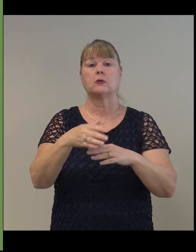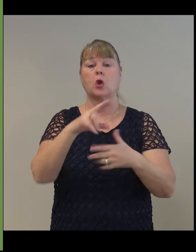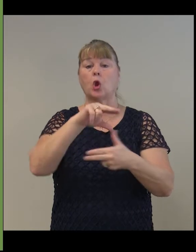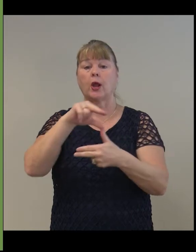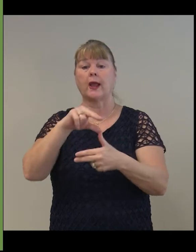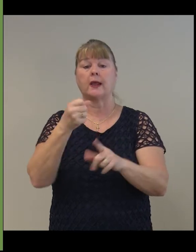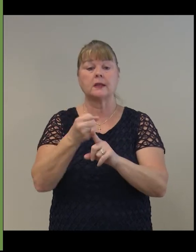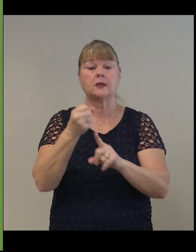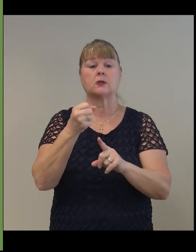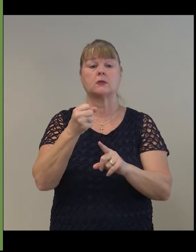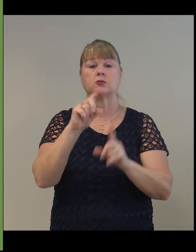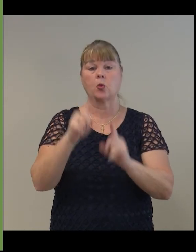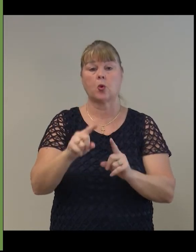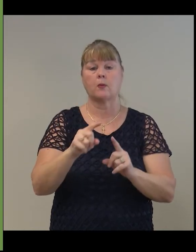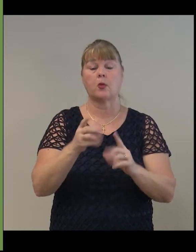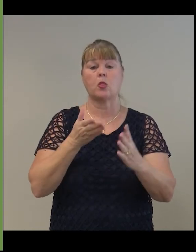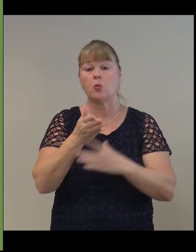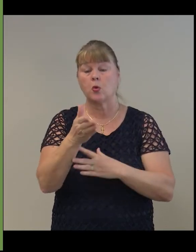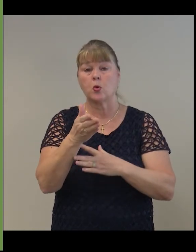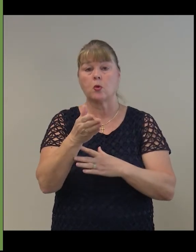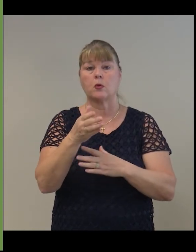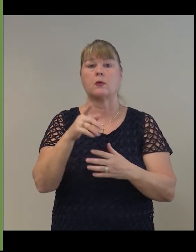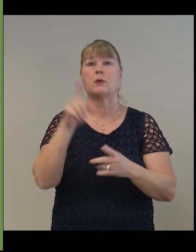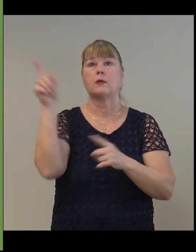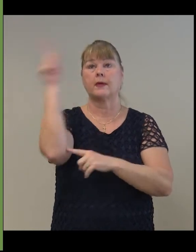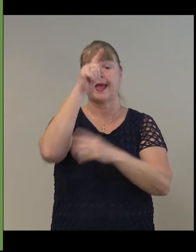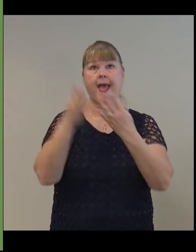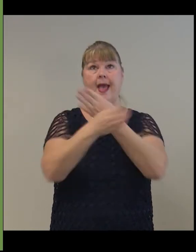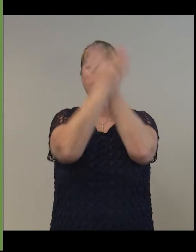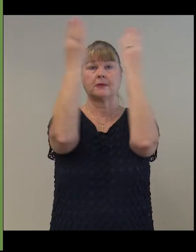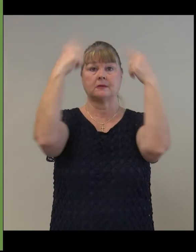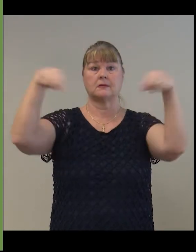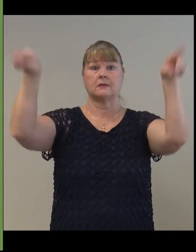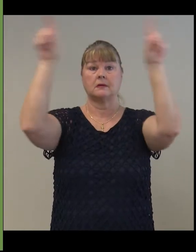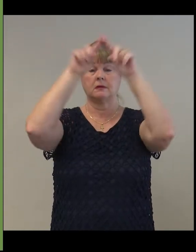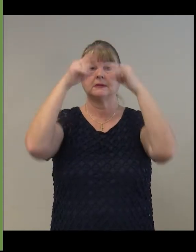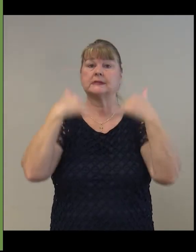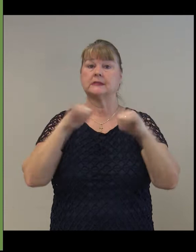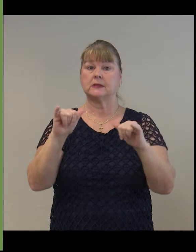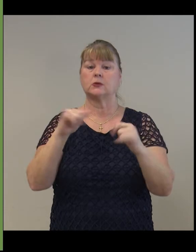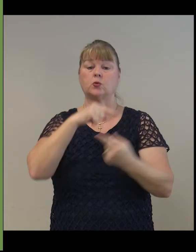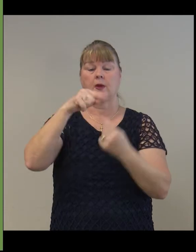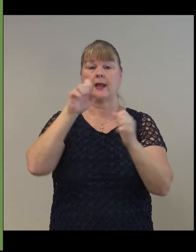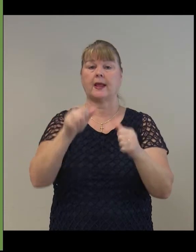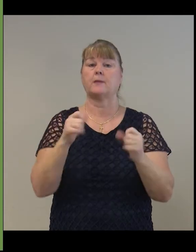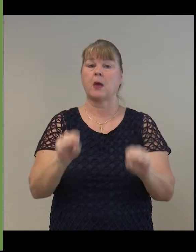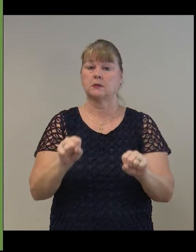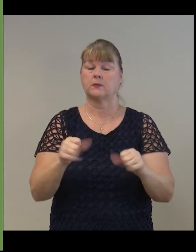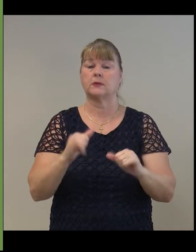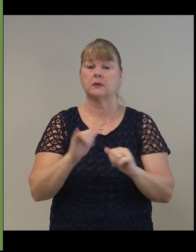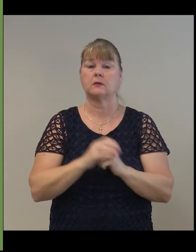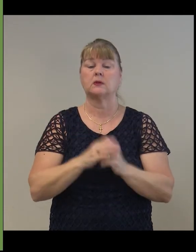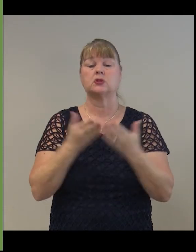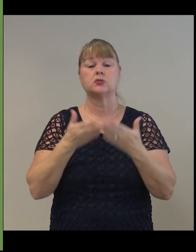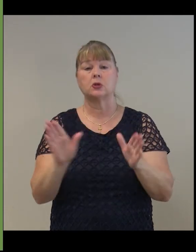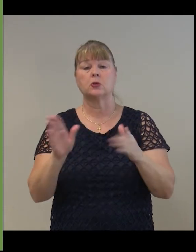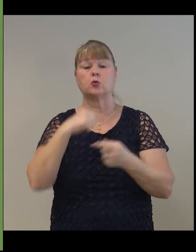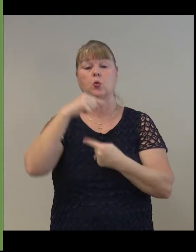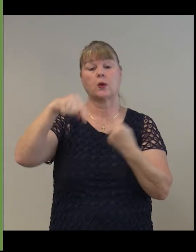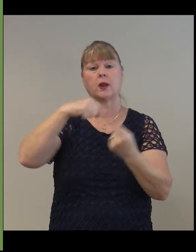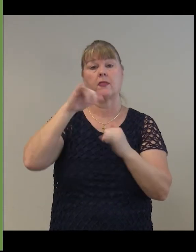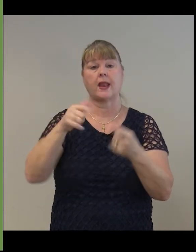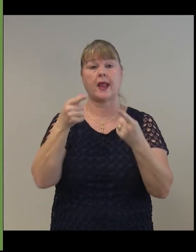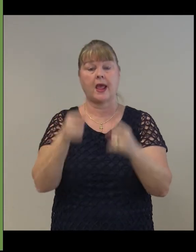gone, the disruption in the atmosphere can still exist and tornadoes could still be possible. In general, the tornadoes